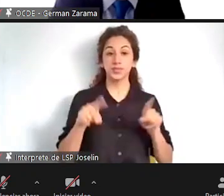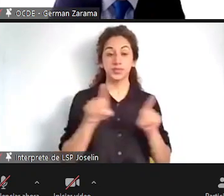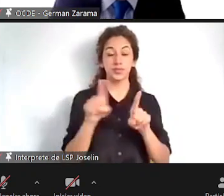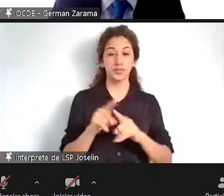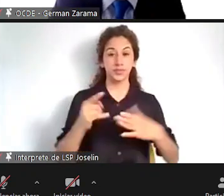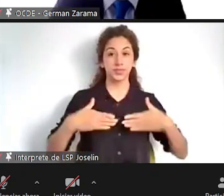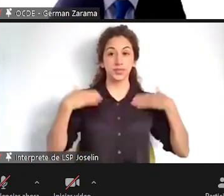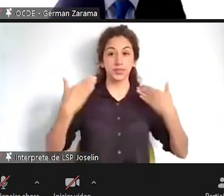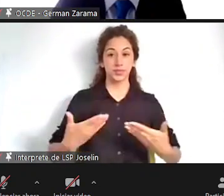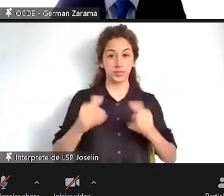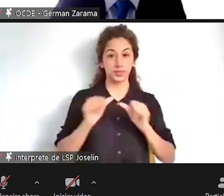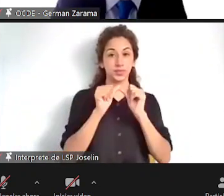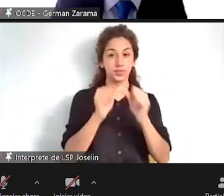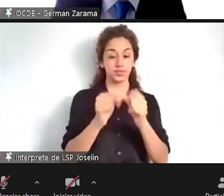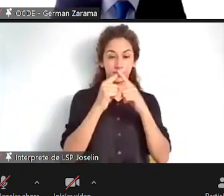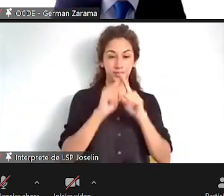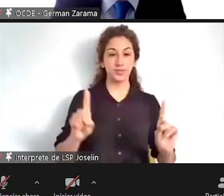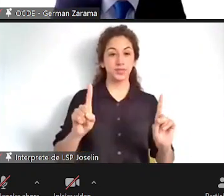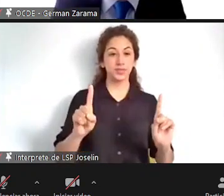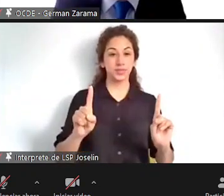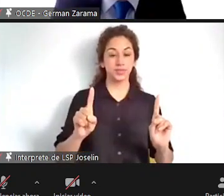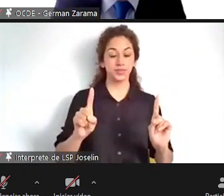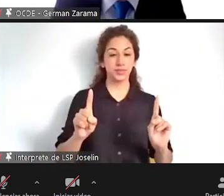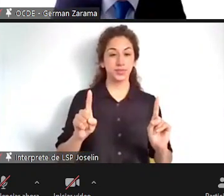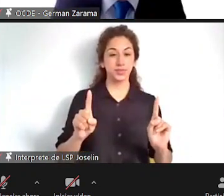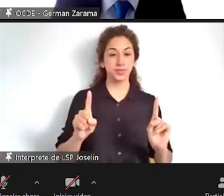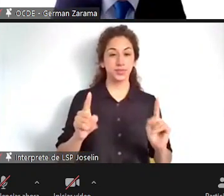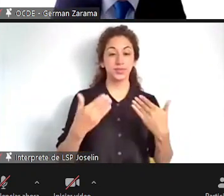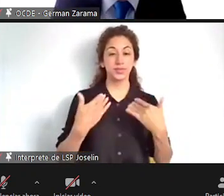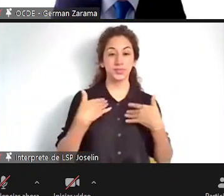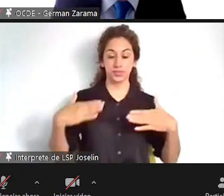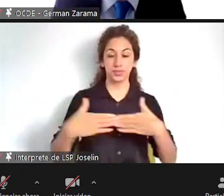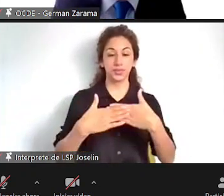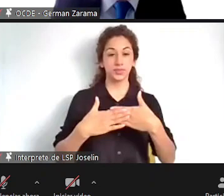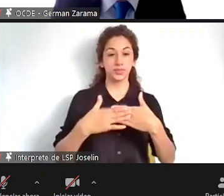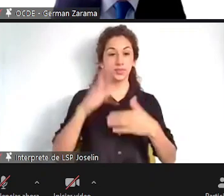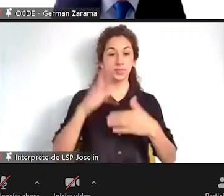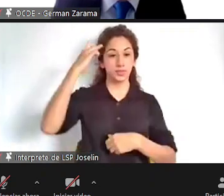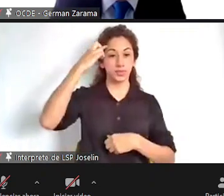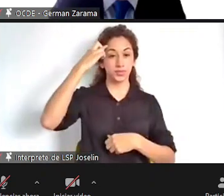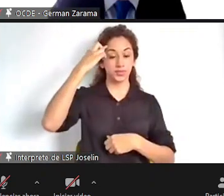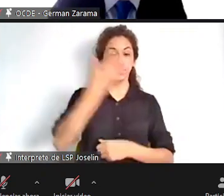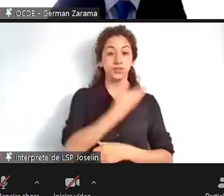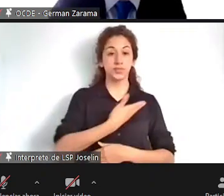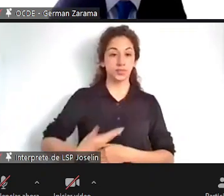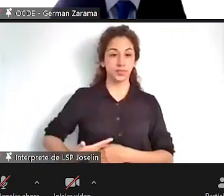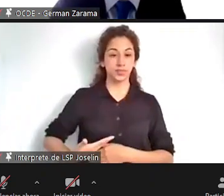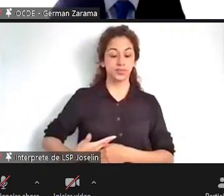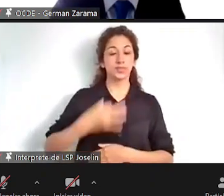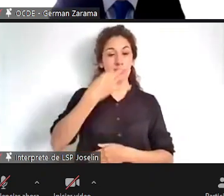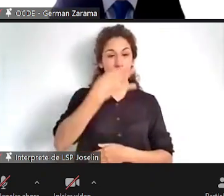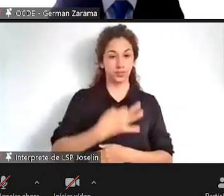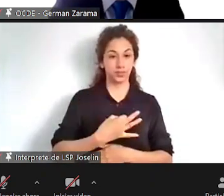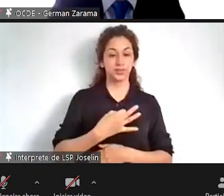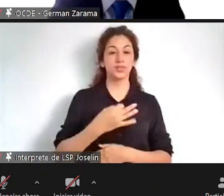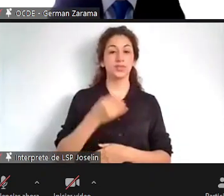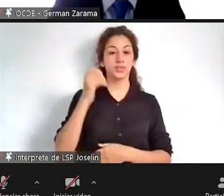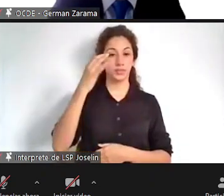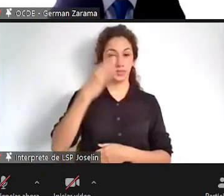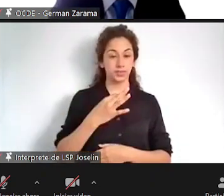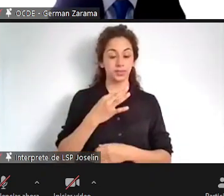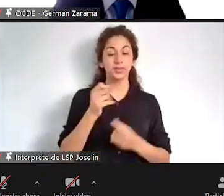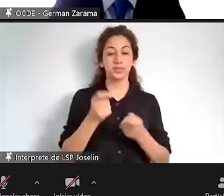formality this has to continue but it has to go in hand with adequate public